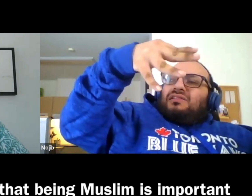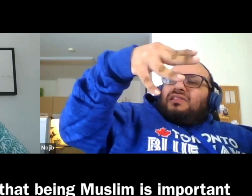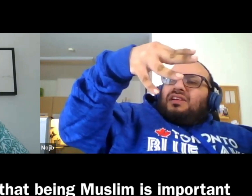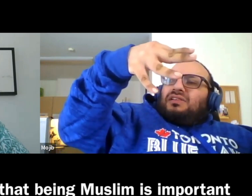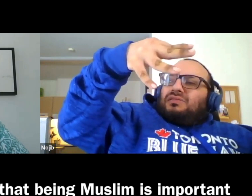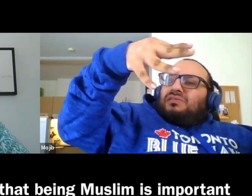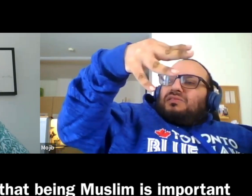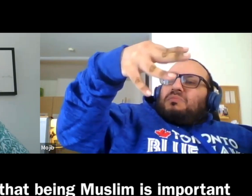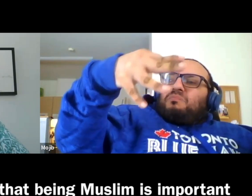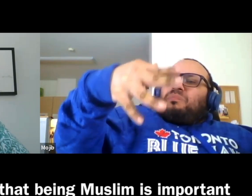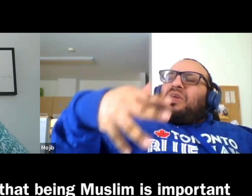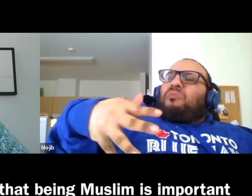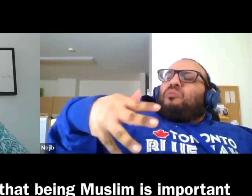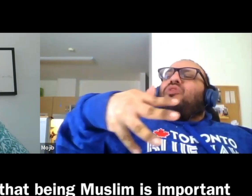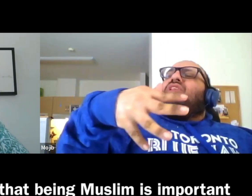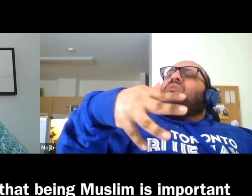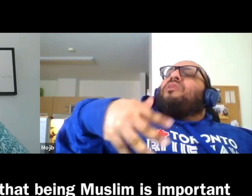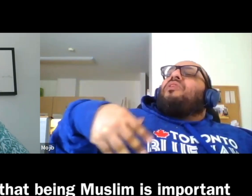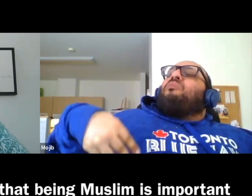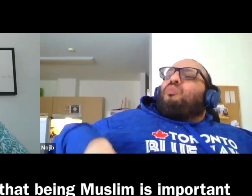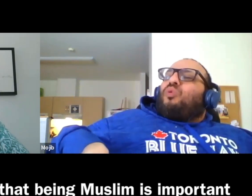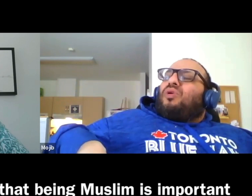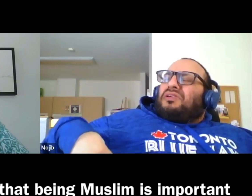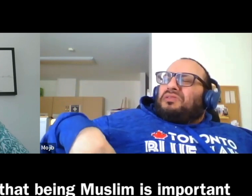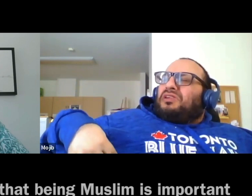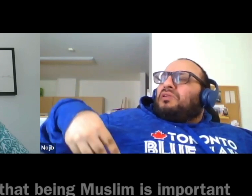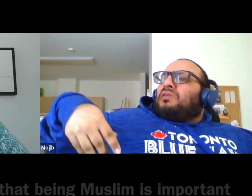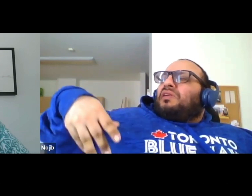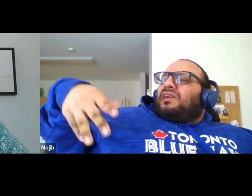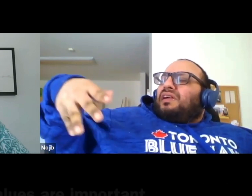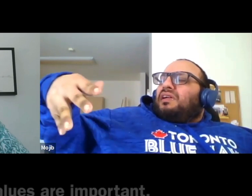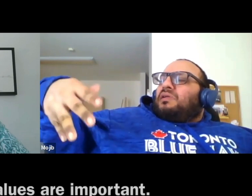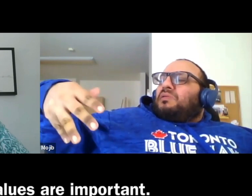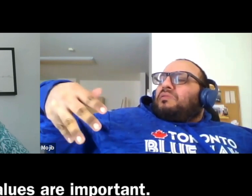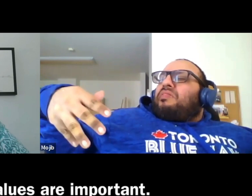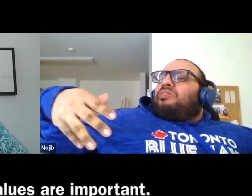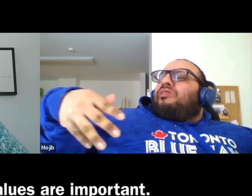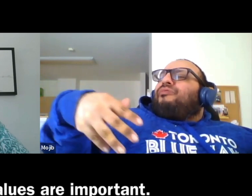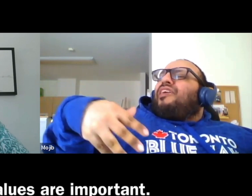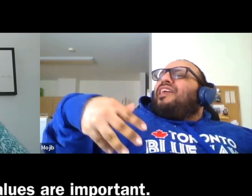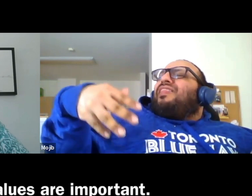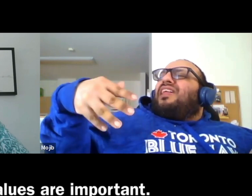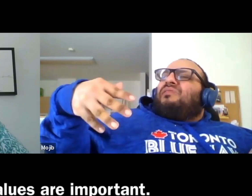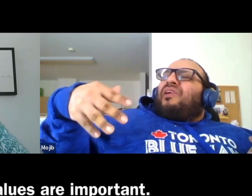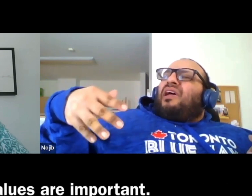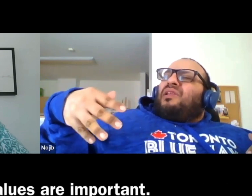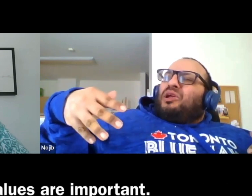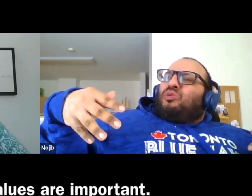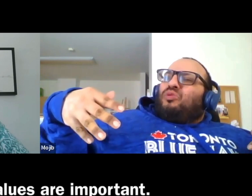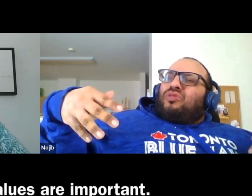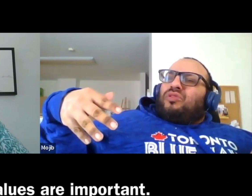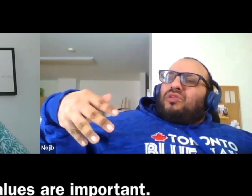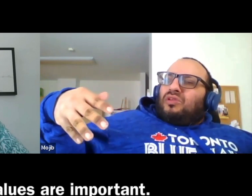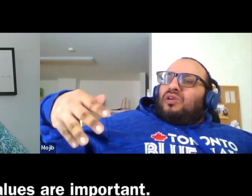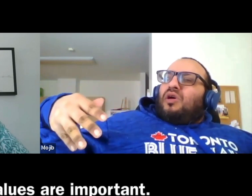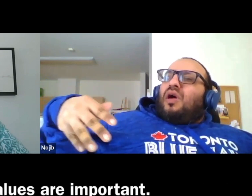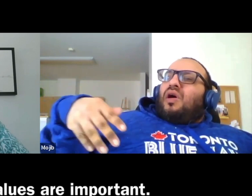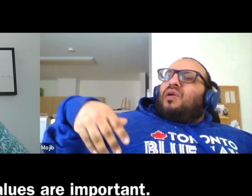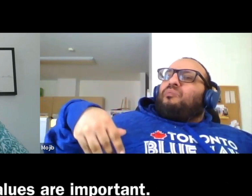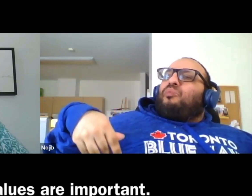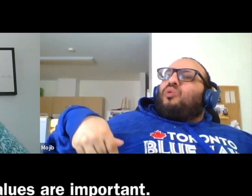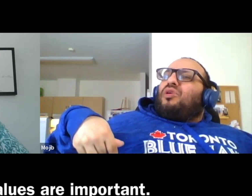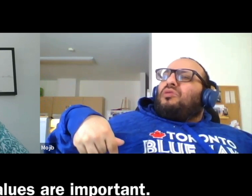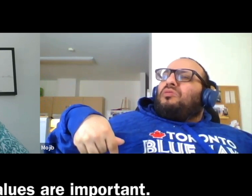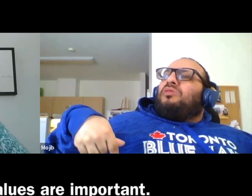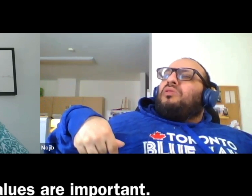that being Muslim is important, and the faith and values